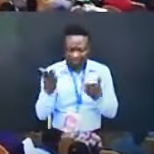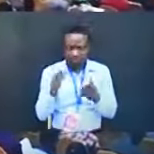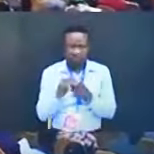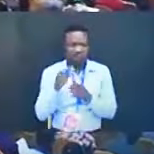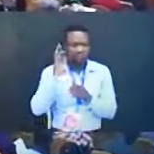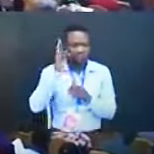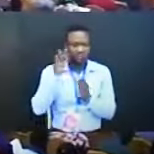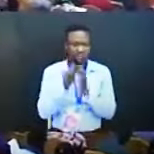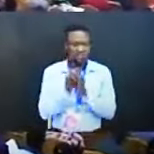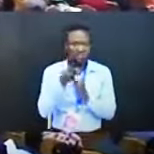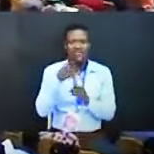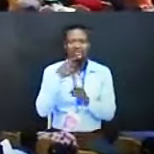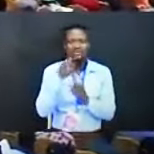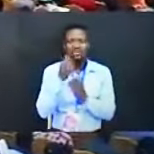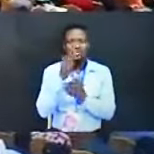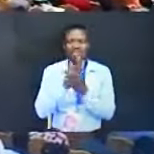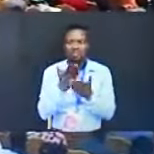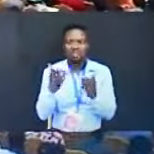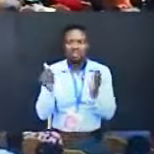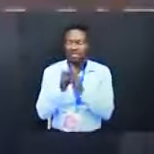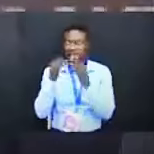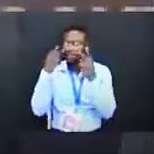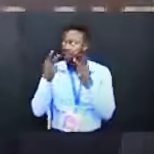Now, these were some of the things he saw.